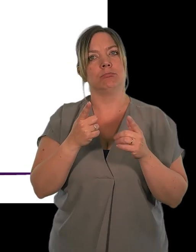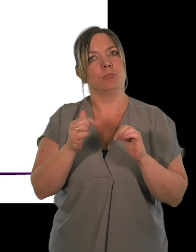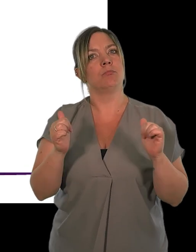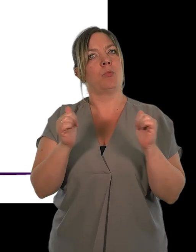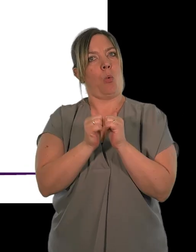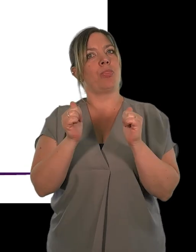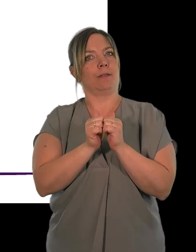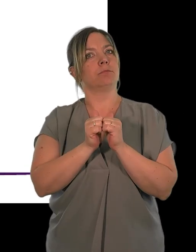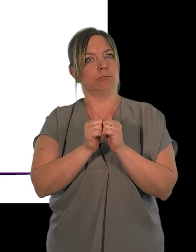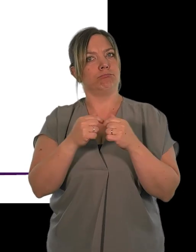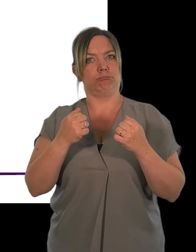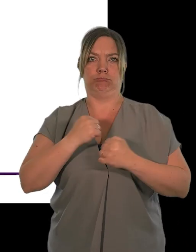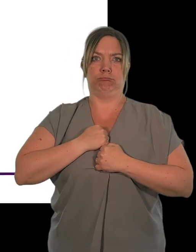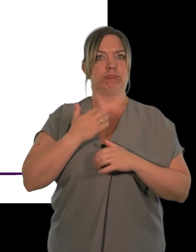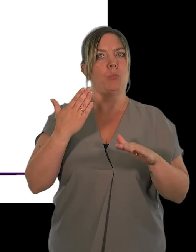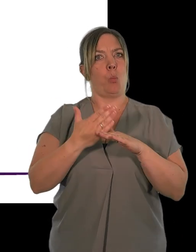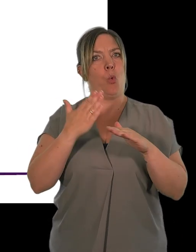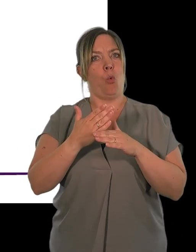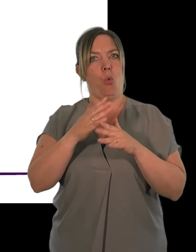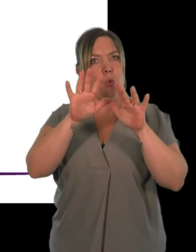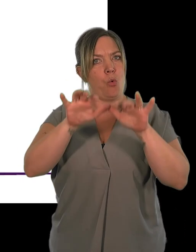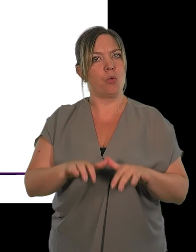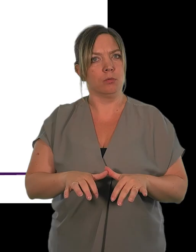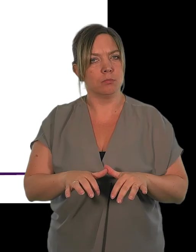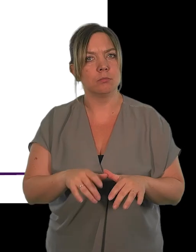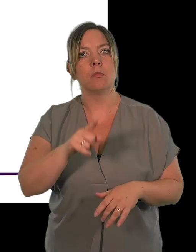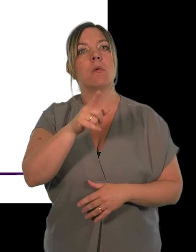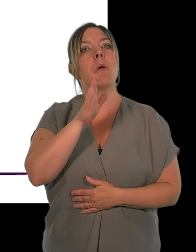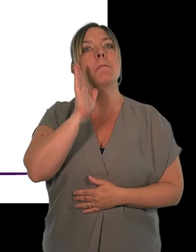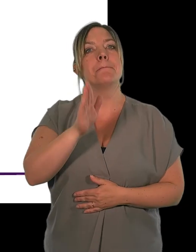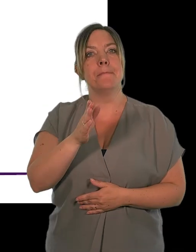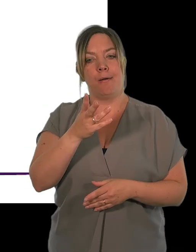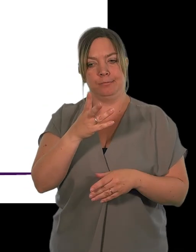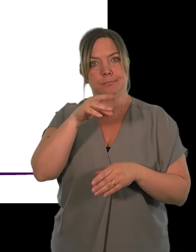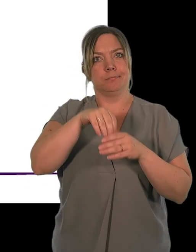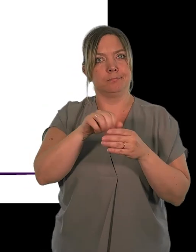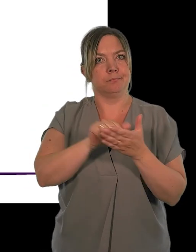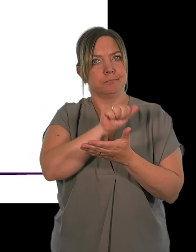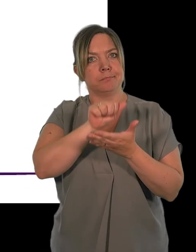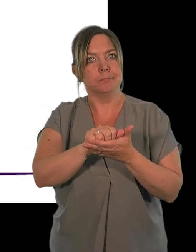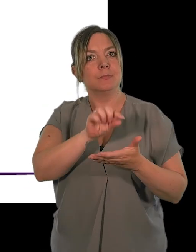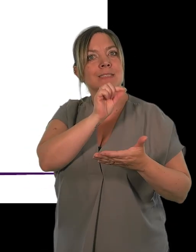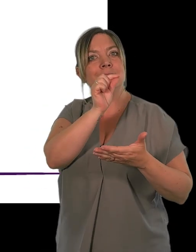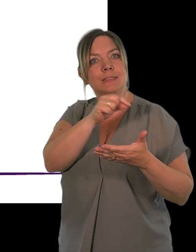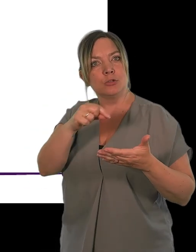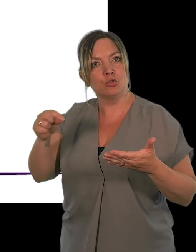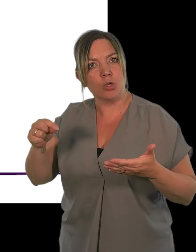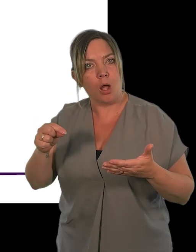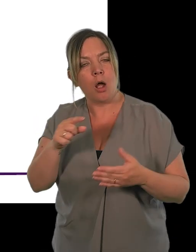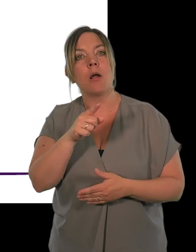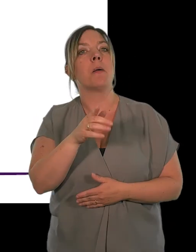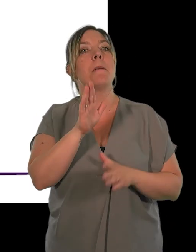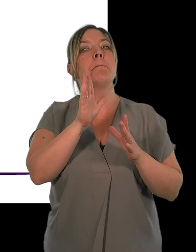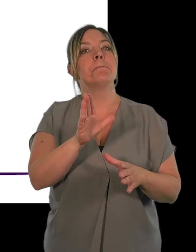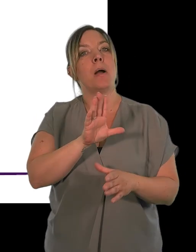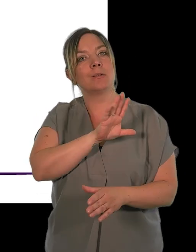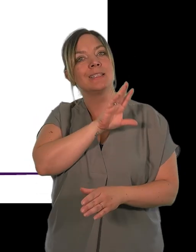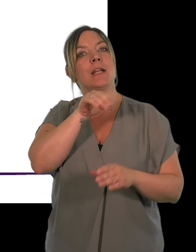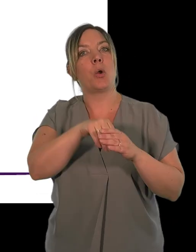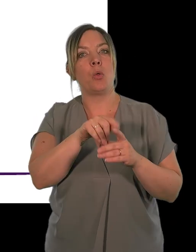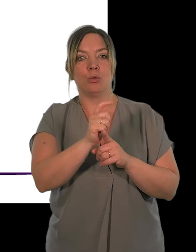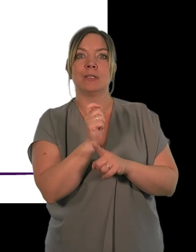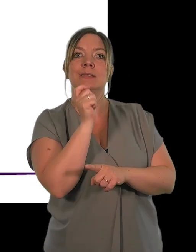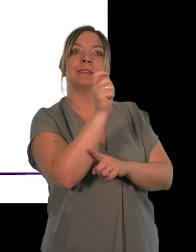authentication. You must include a true signature, and you must include